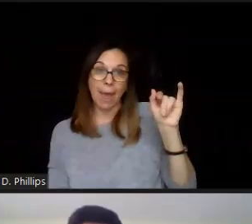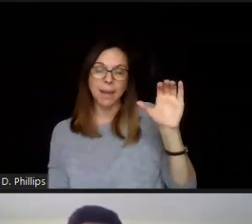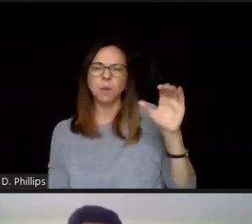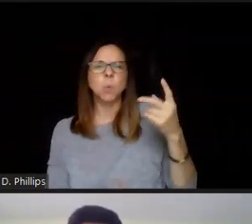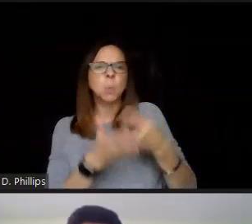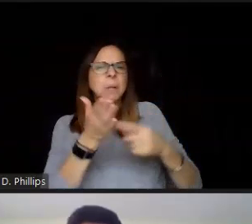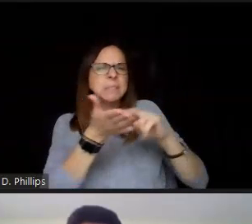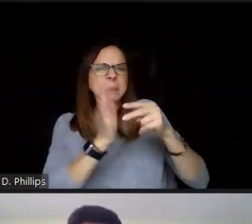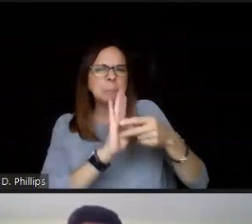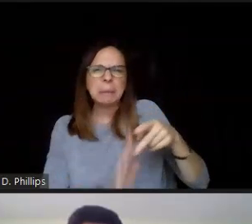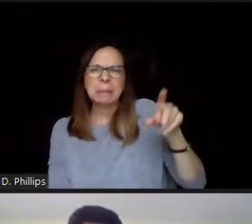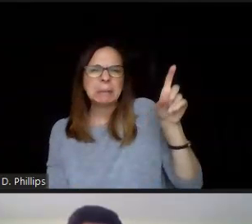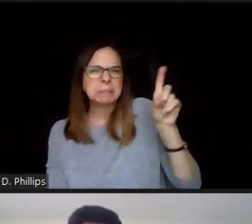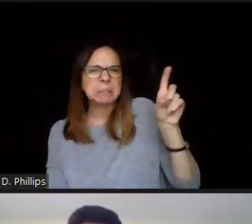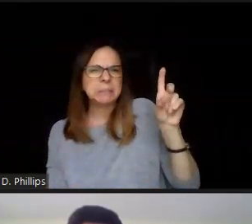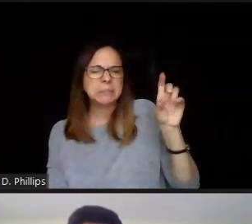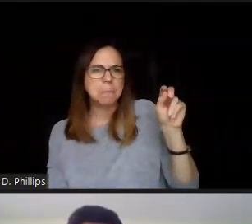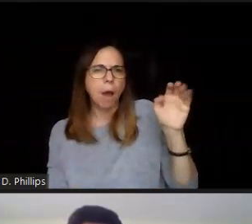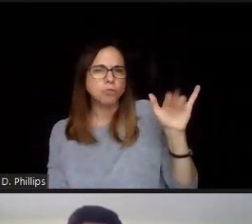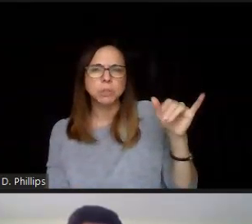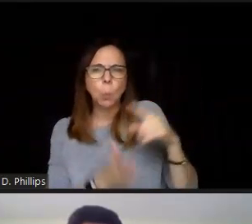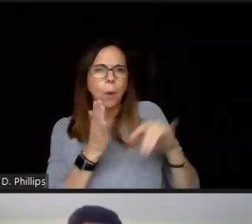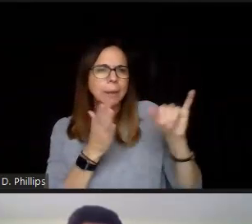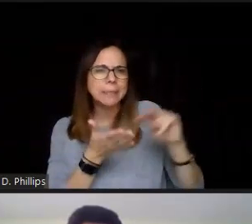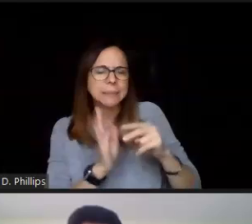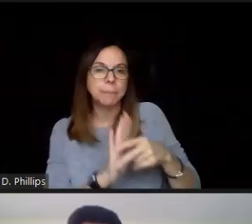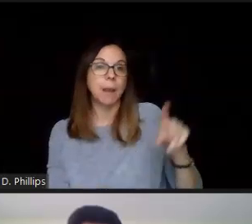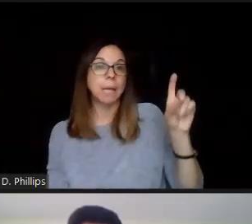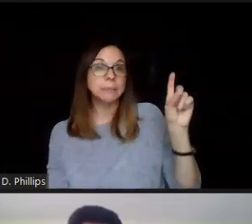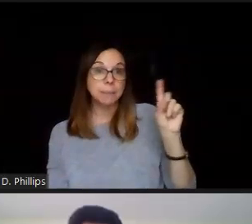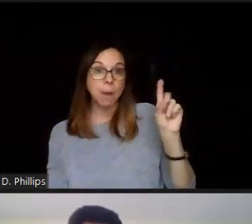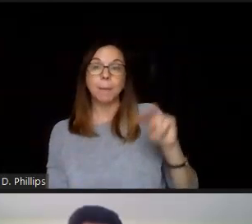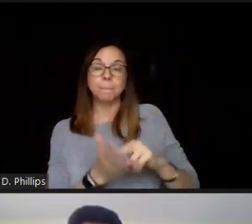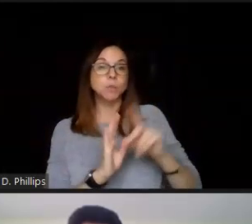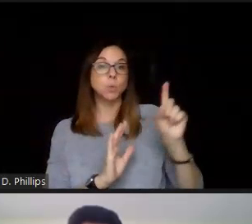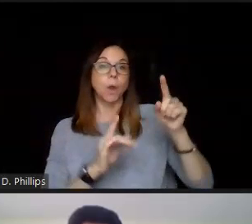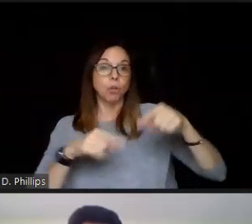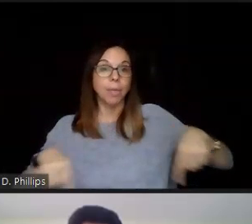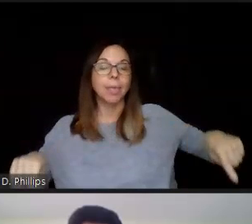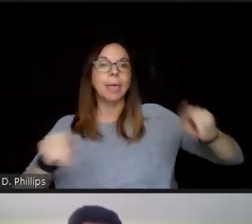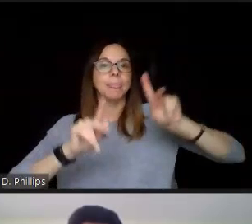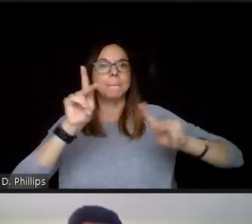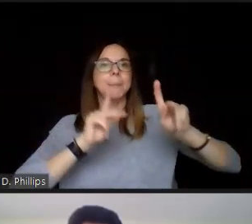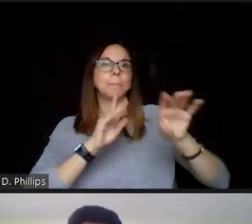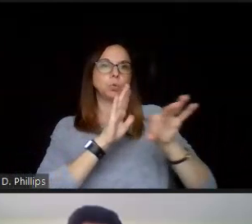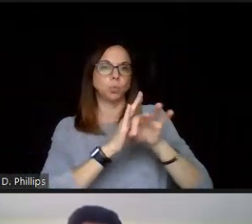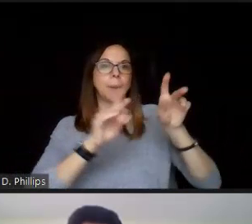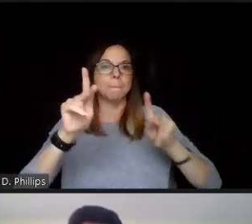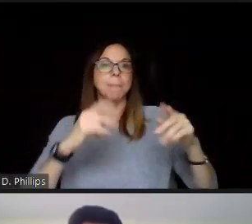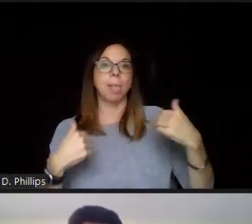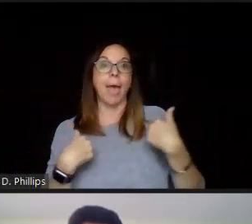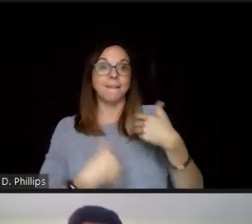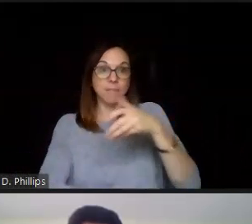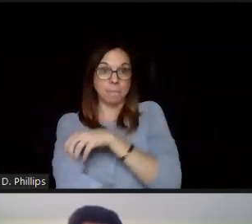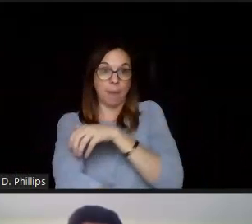a democratic government? A democracy is where the people choose. The people have the power, right?